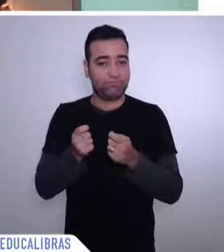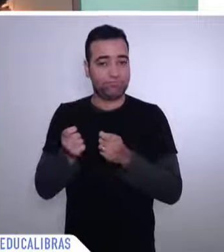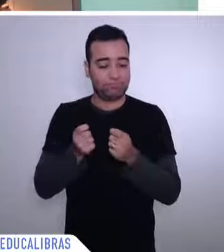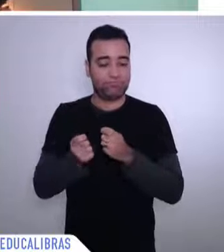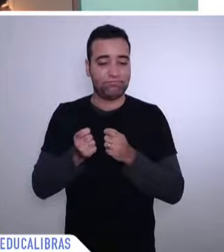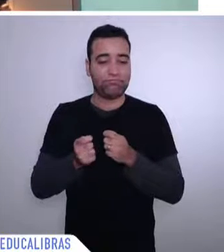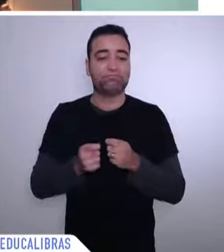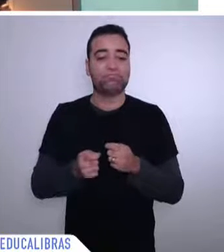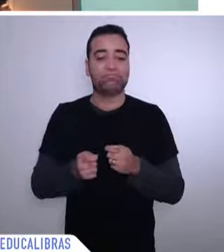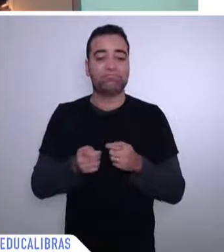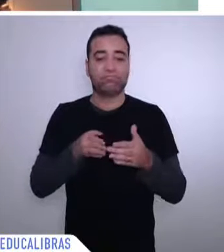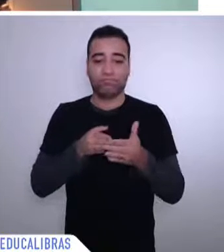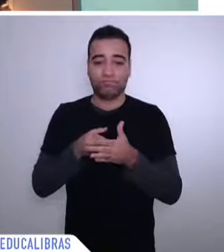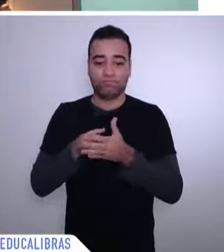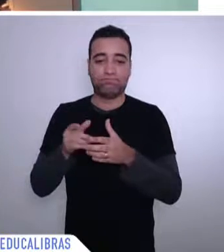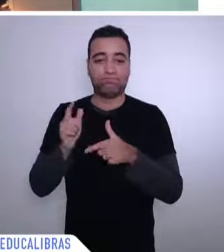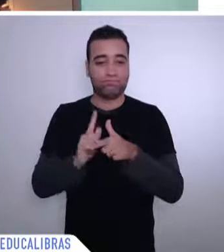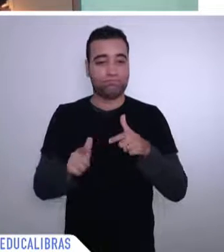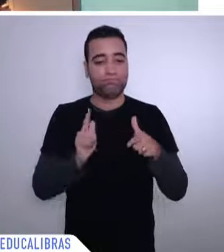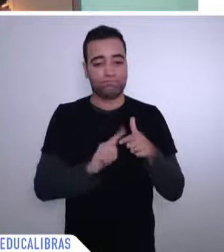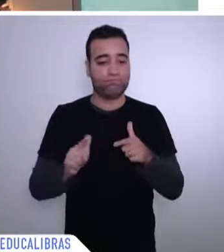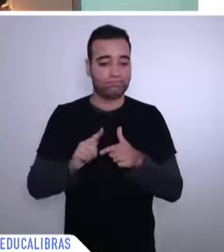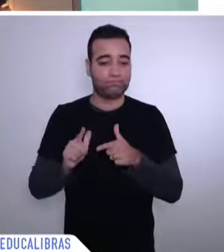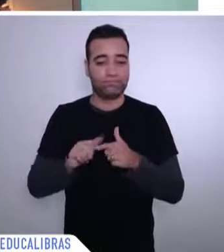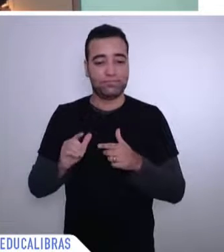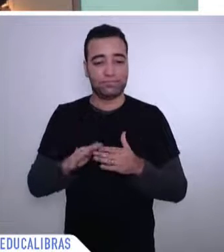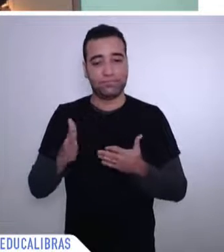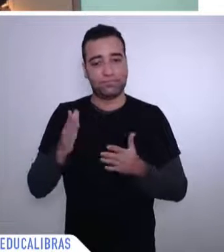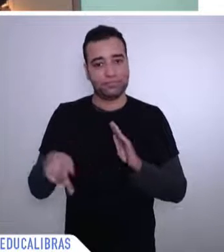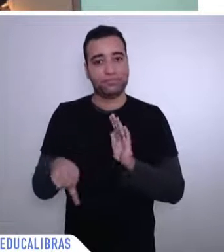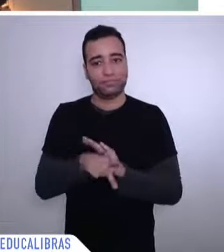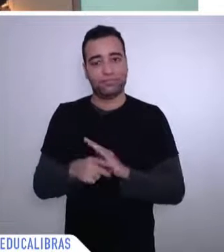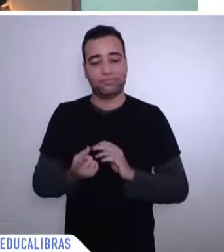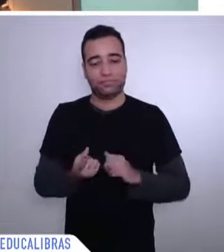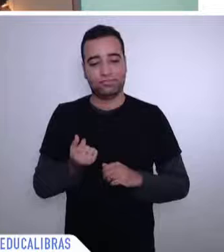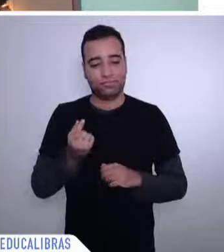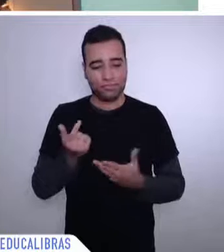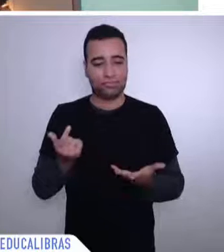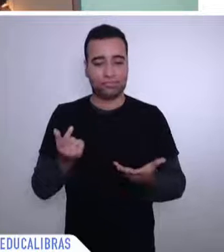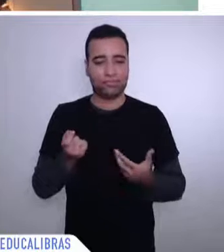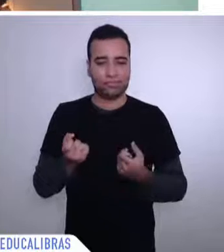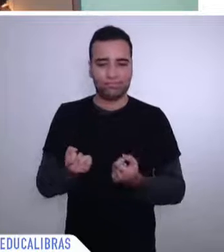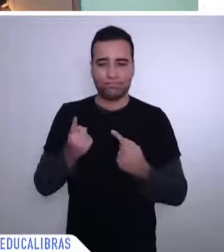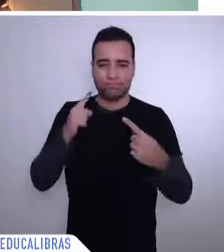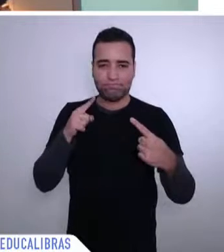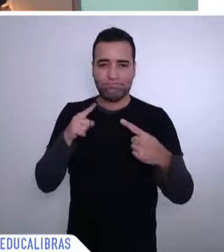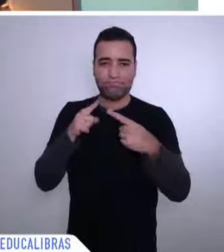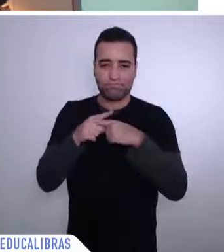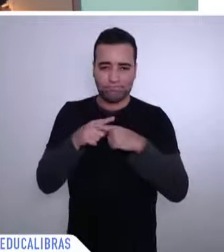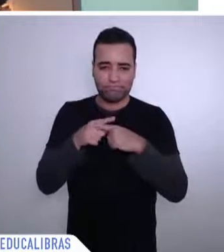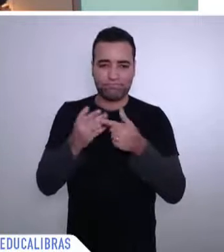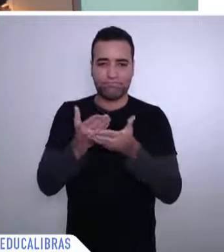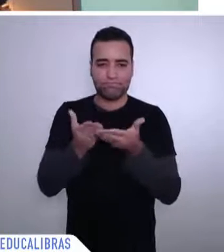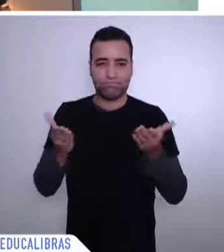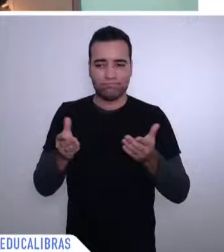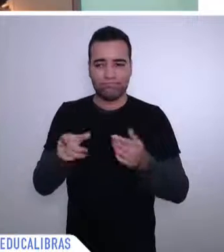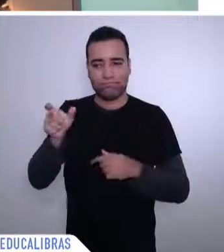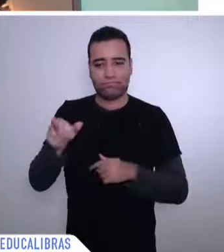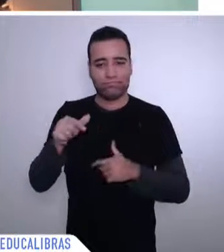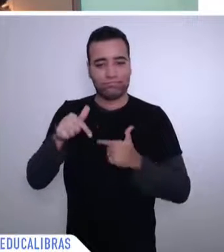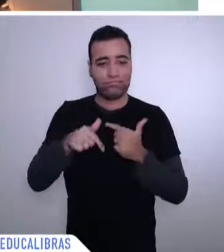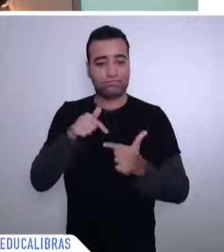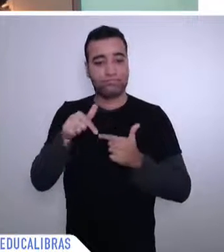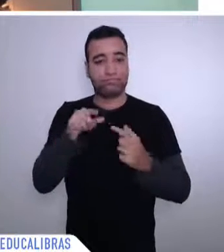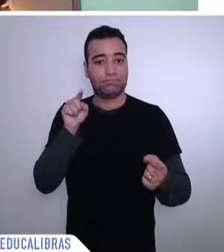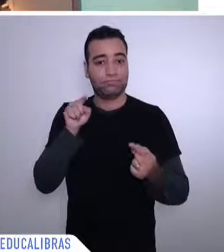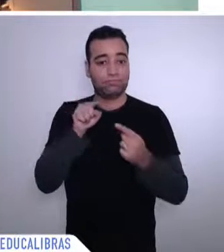the capitalism are contingent, and they are problematic, especially by the capital itself.